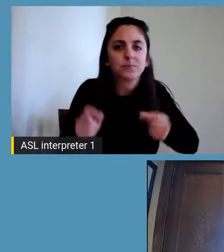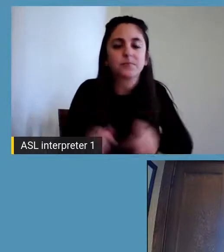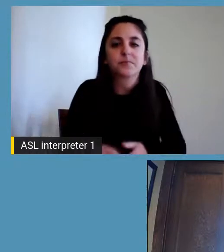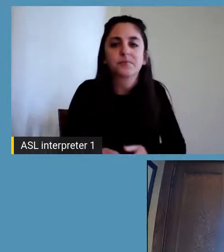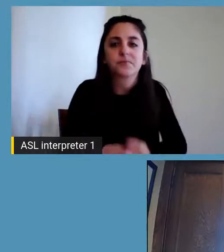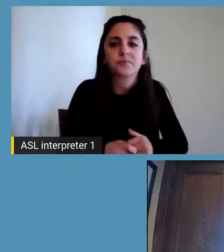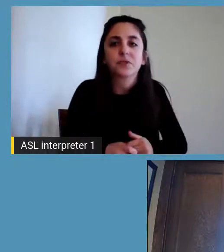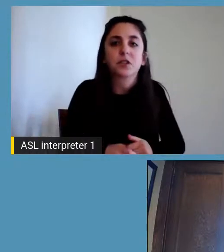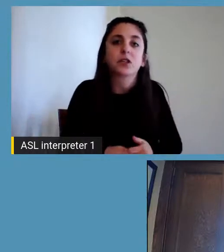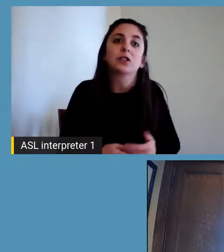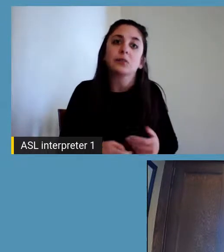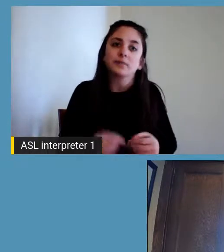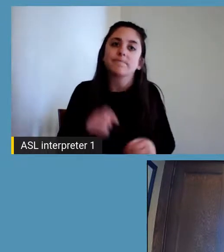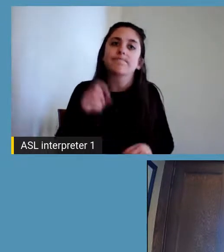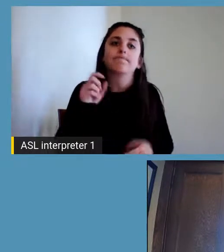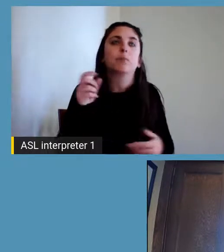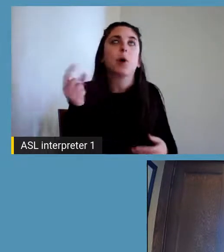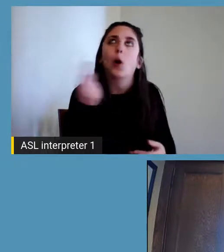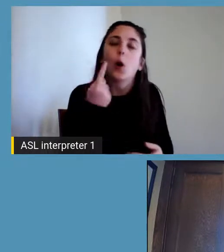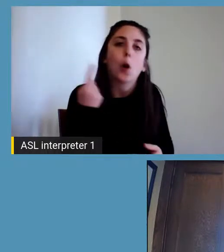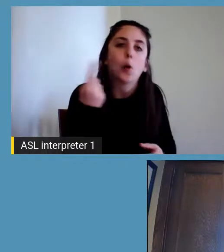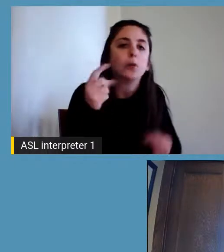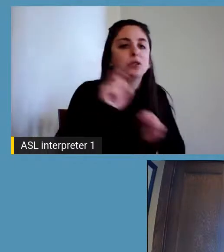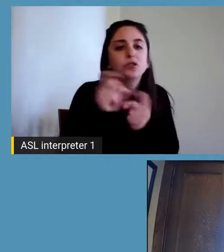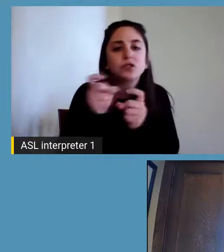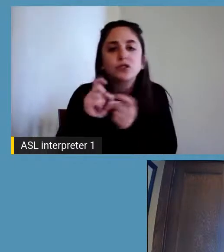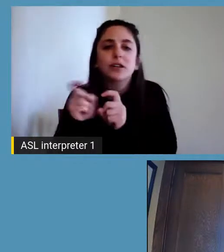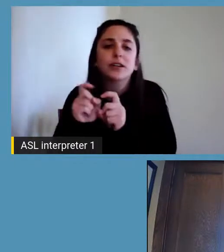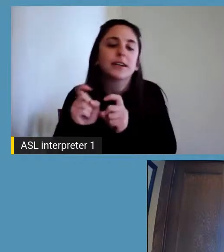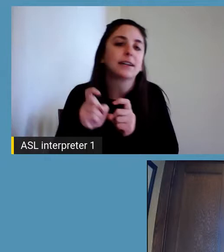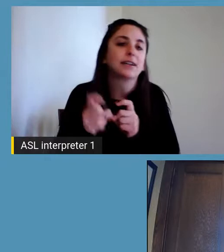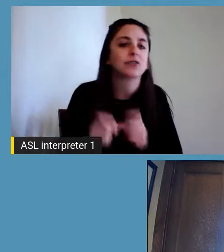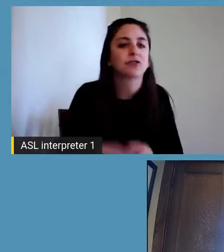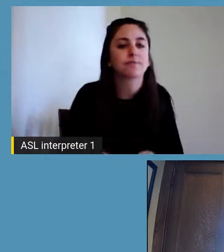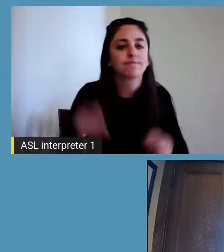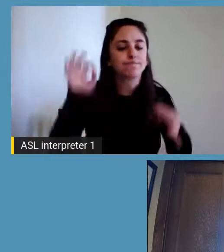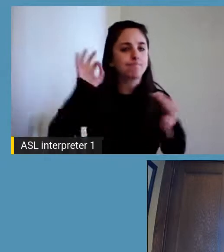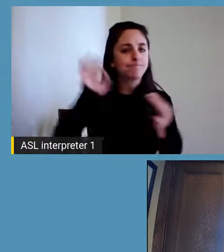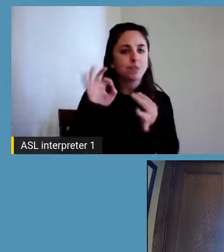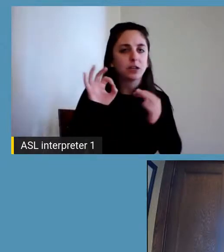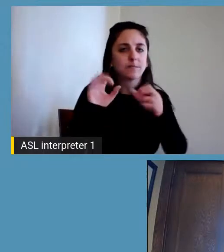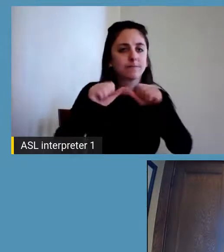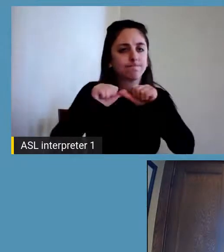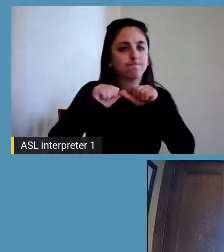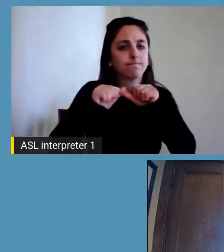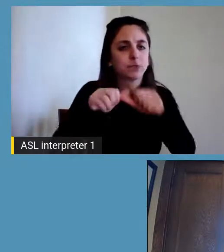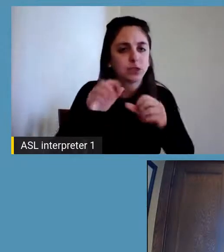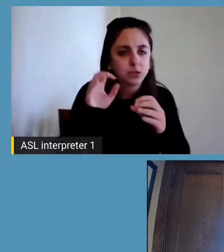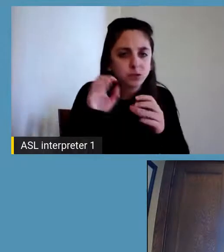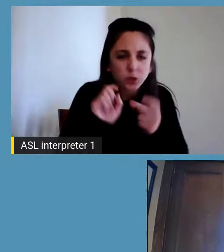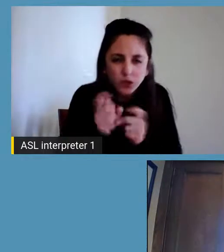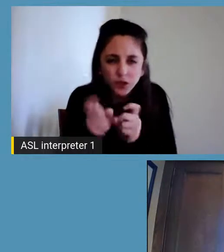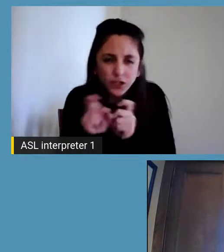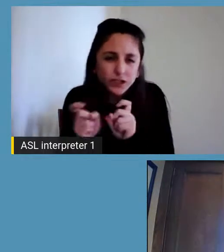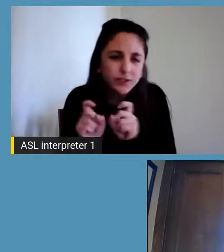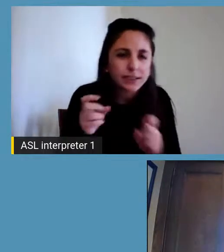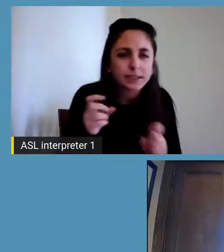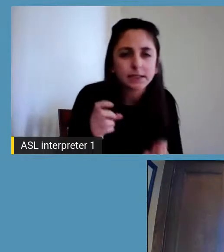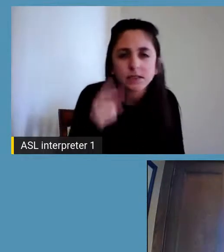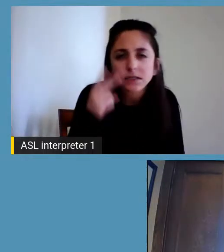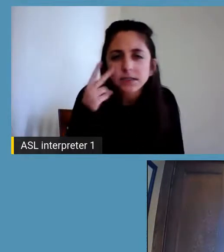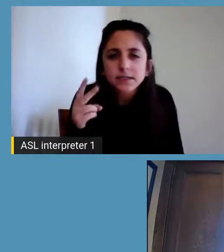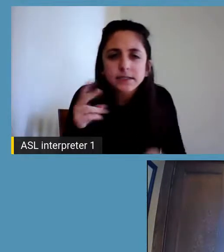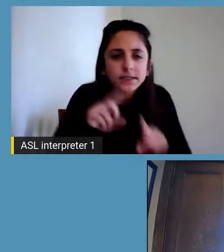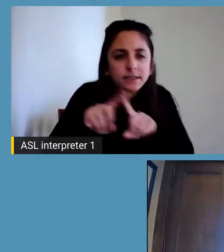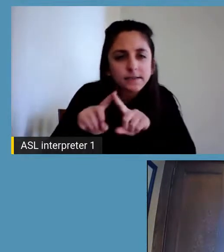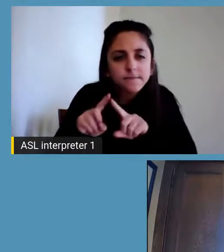it's a work in progress to do it. Sometimes you can even get your original pattern for that jacket, and then you just make it look